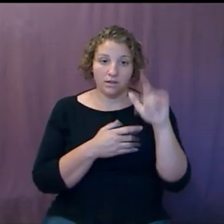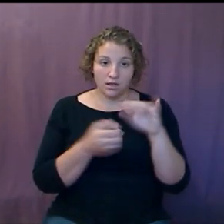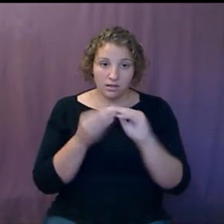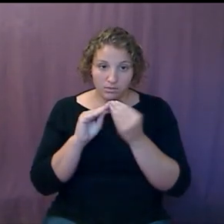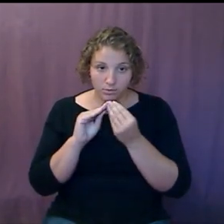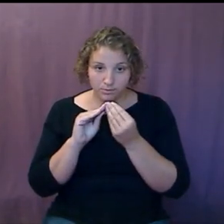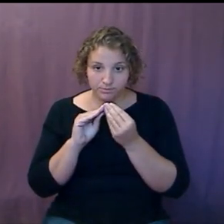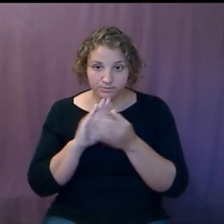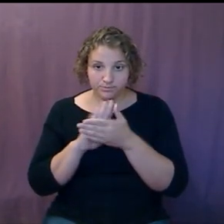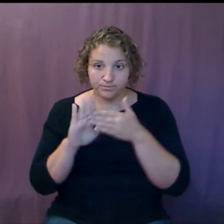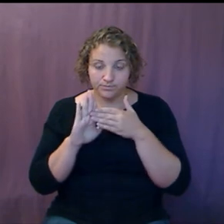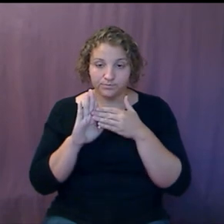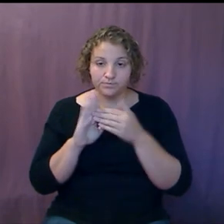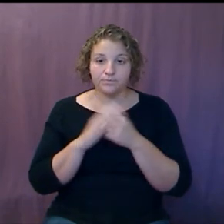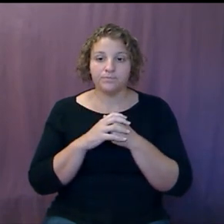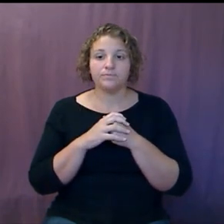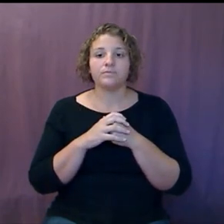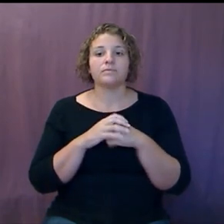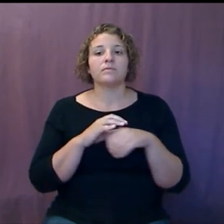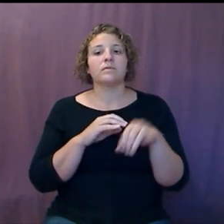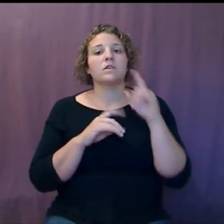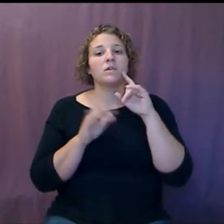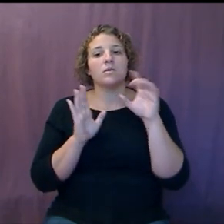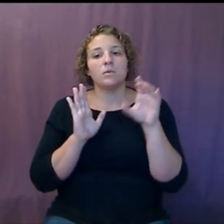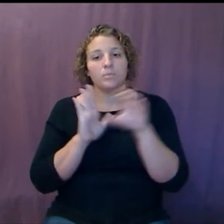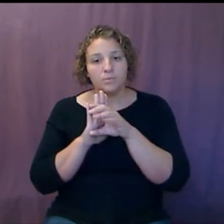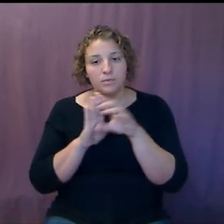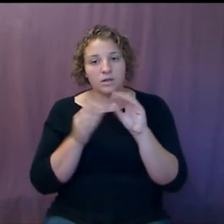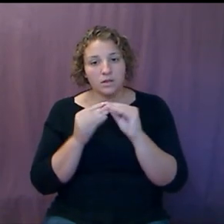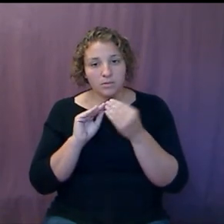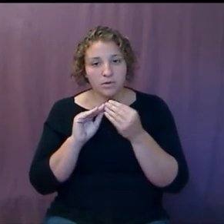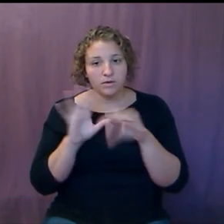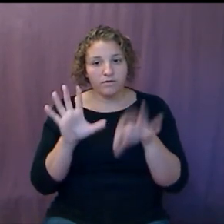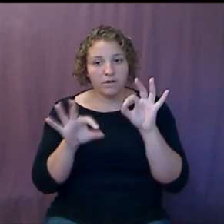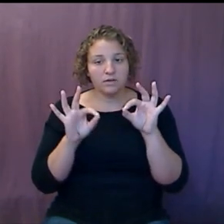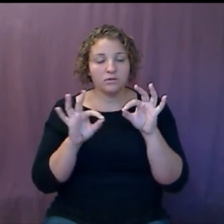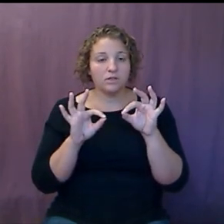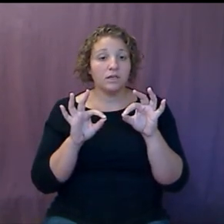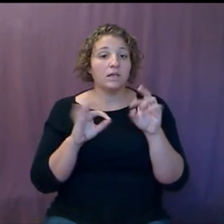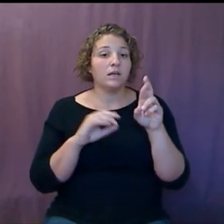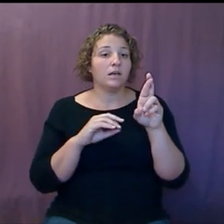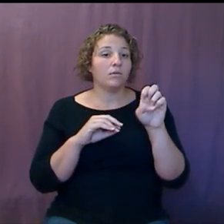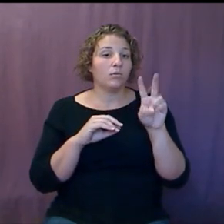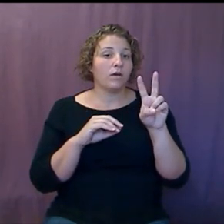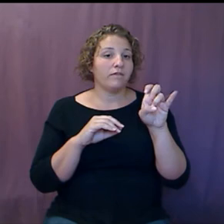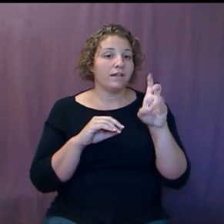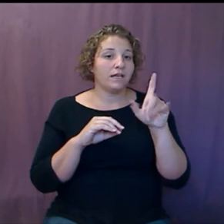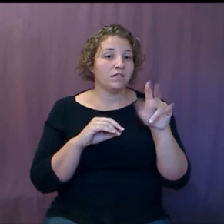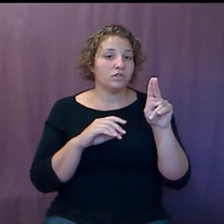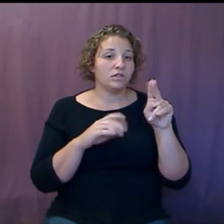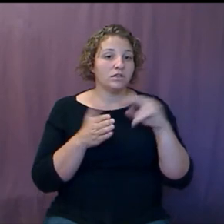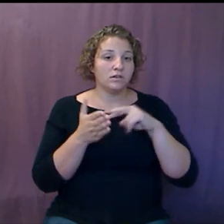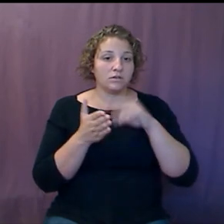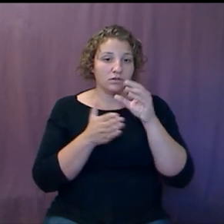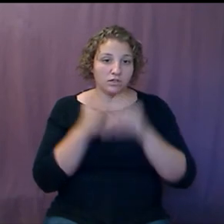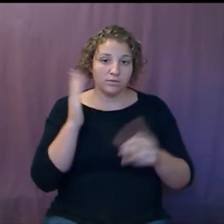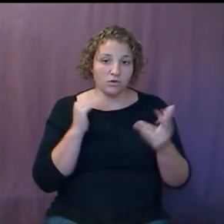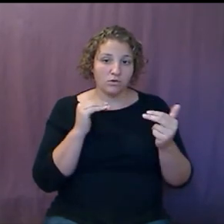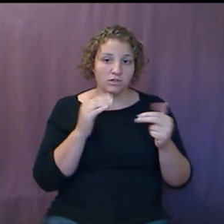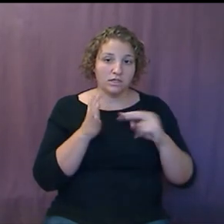it's an enigmatic number found in revelation 13 18 the number six being the number of man